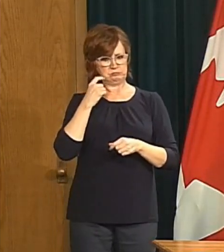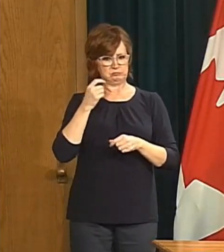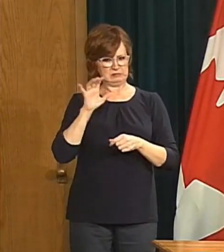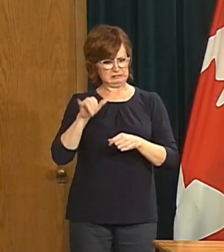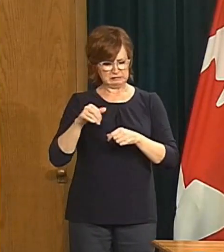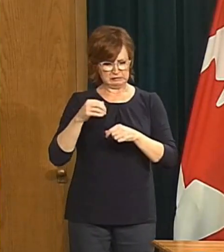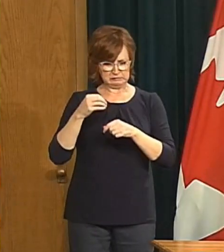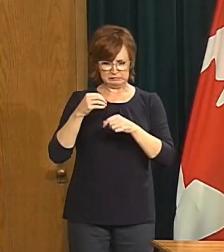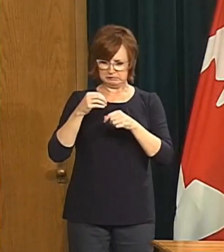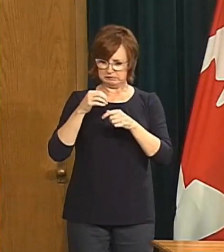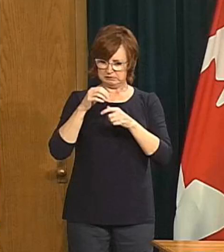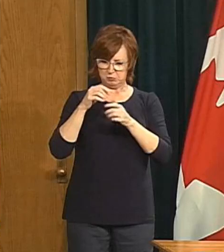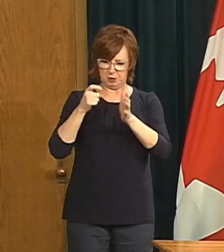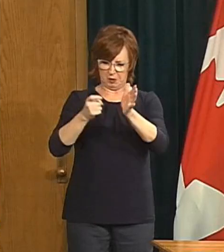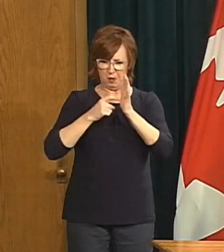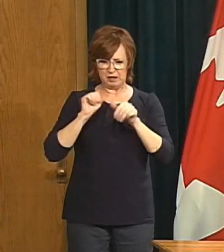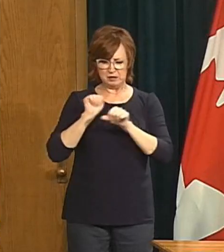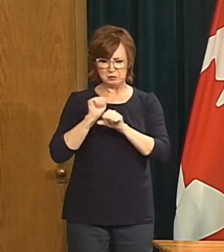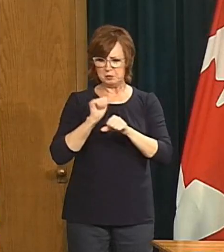that means anything.